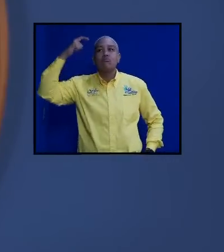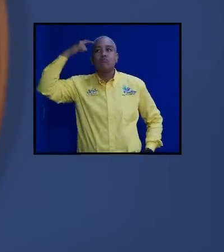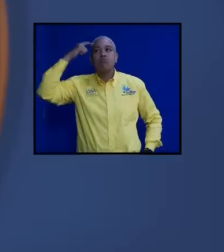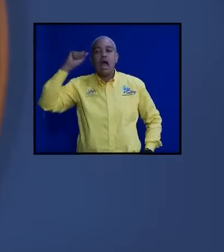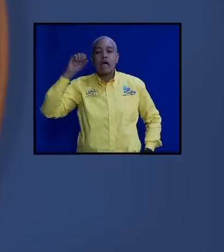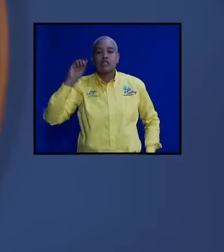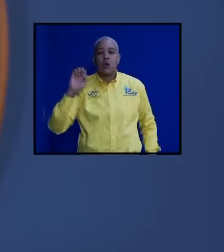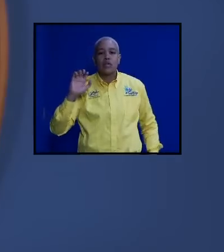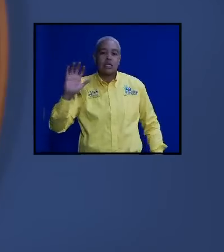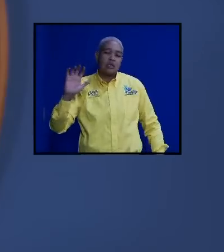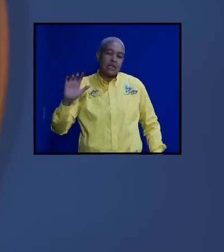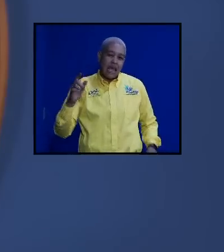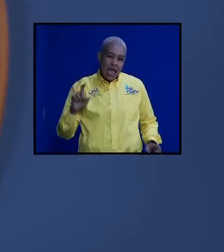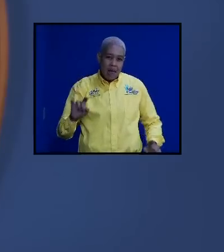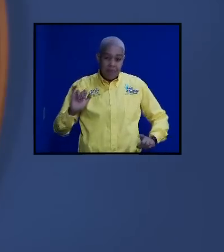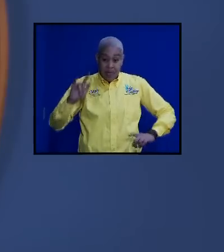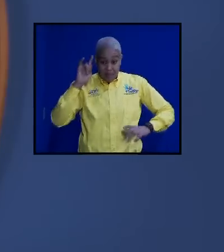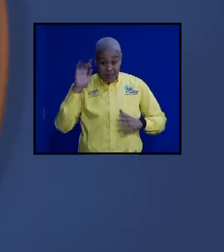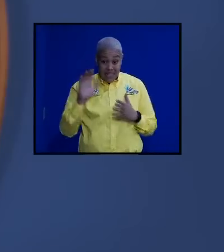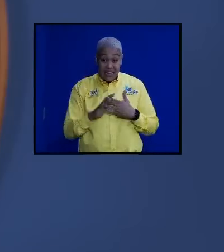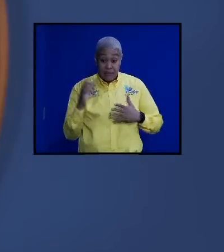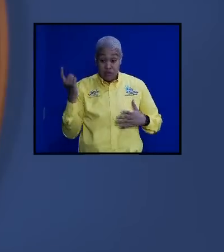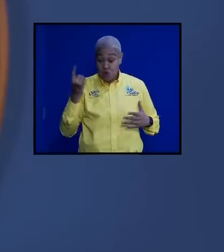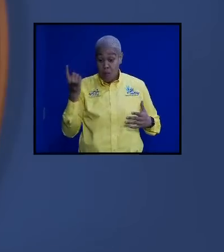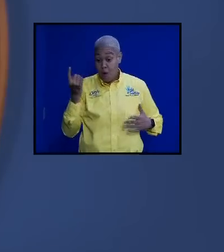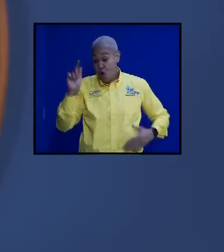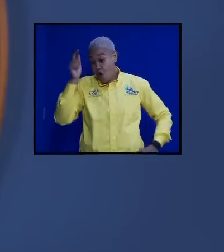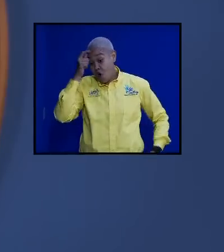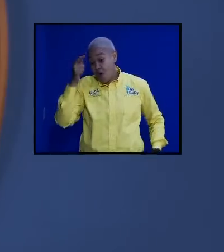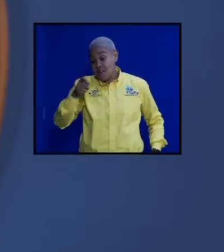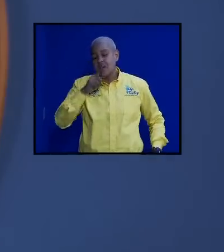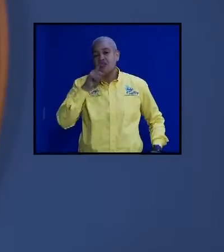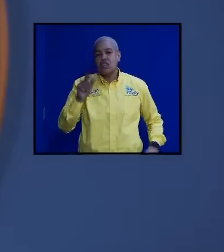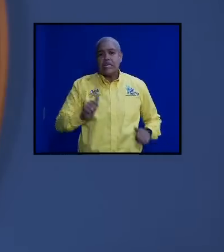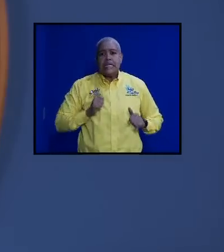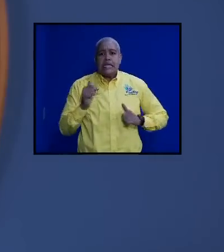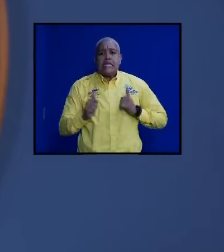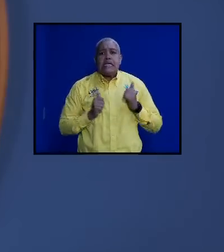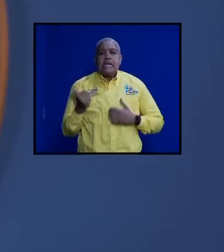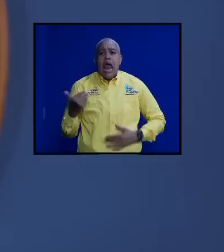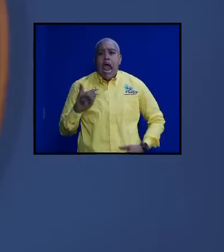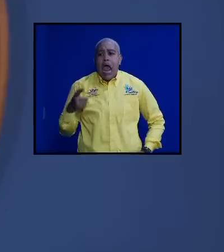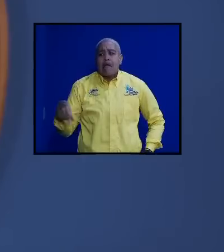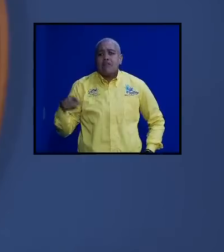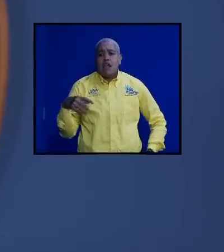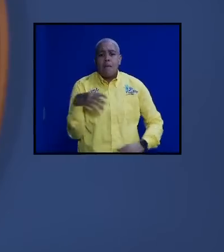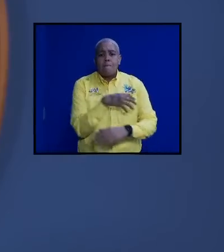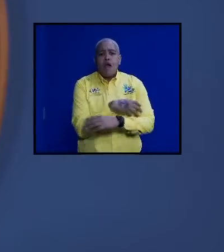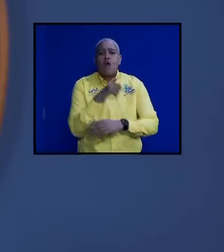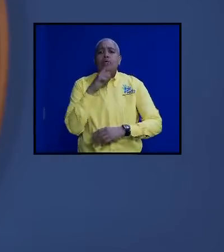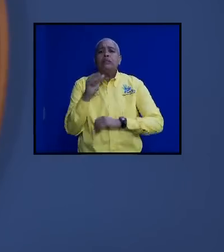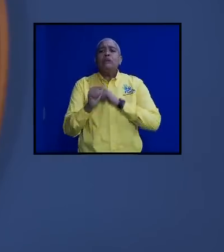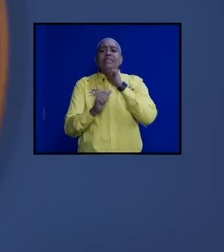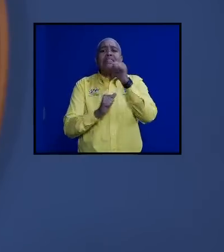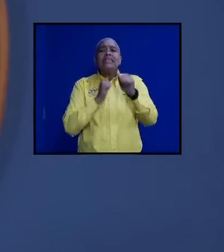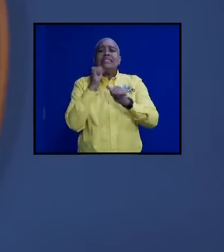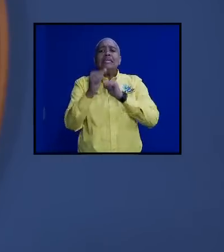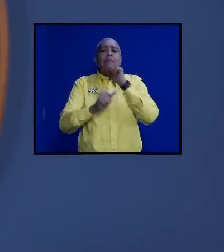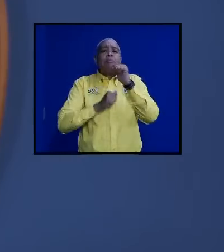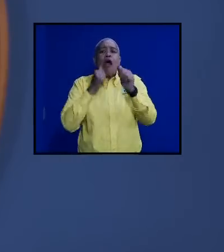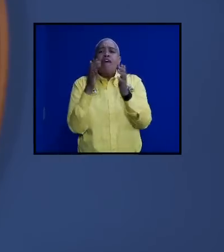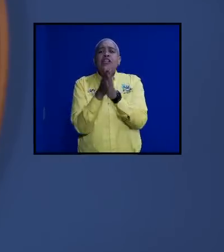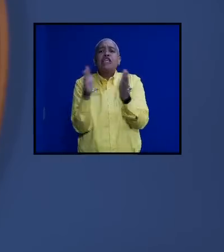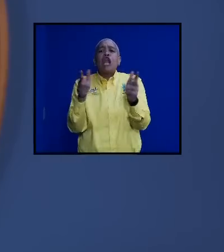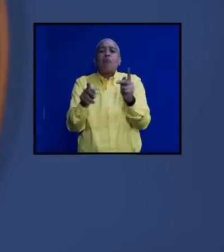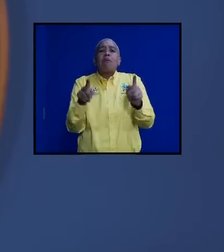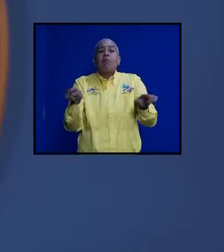SOE, that believe that somehow the government is eager to have these powers to deprive generally the